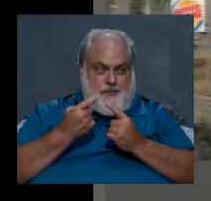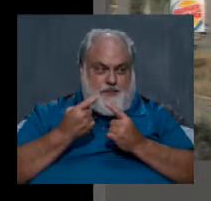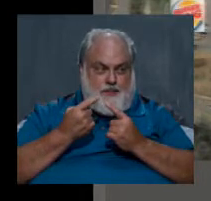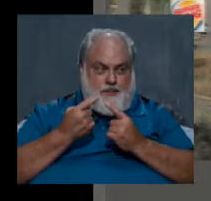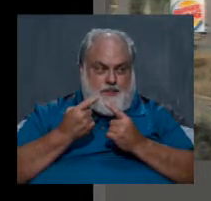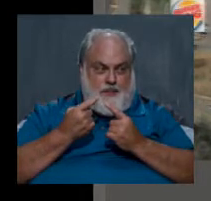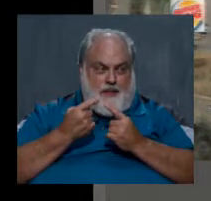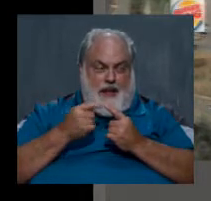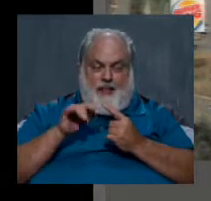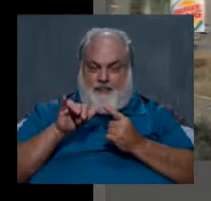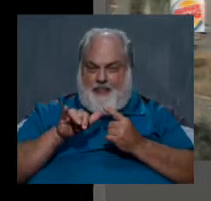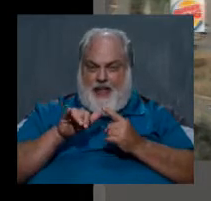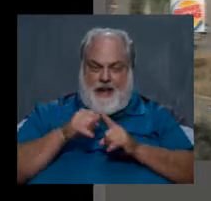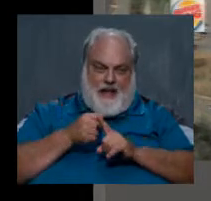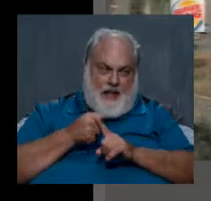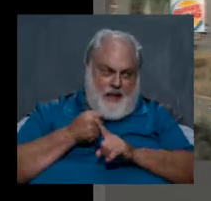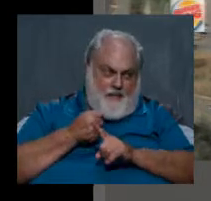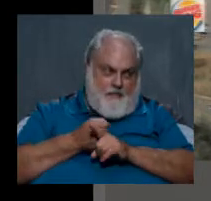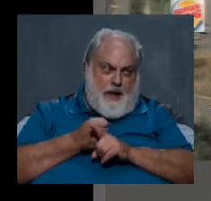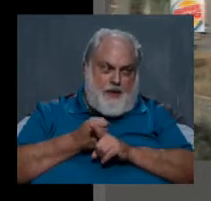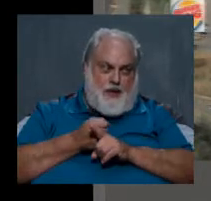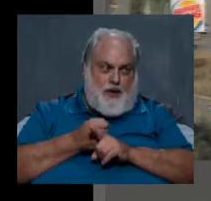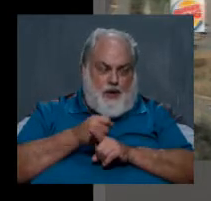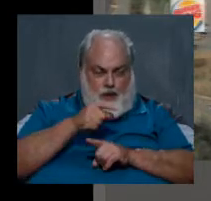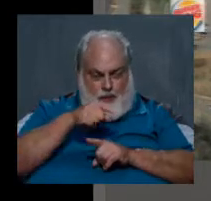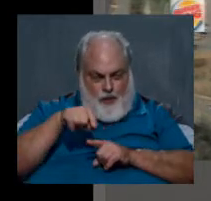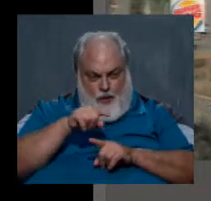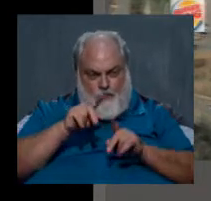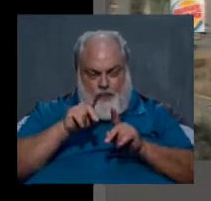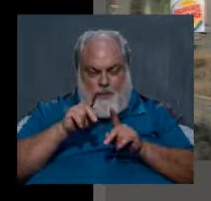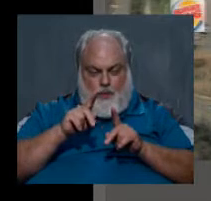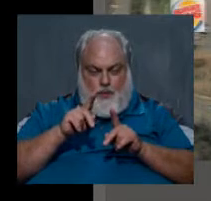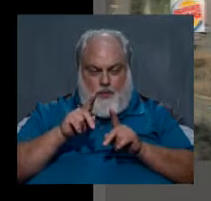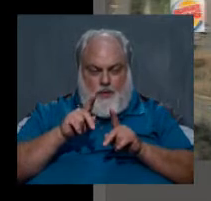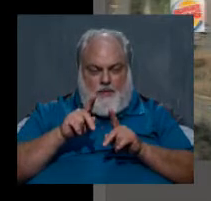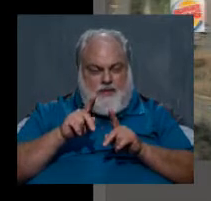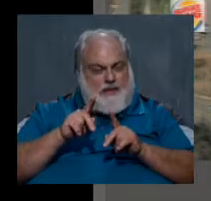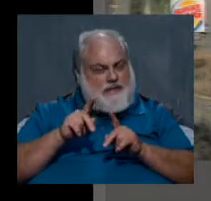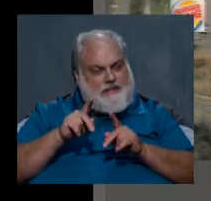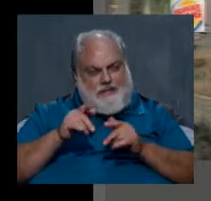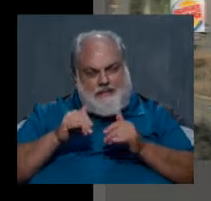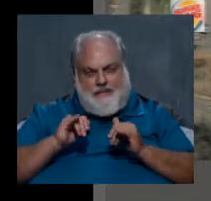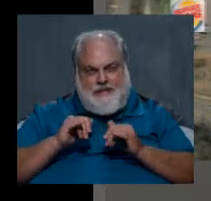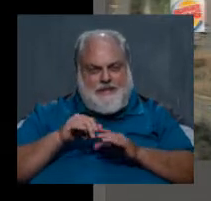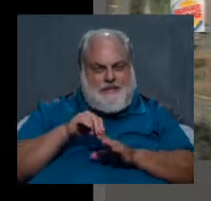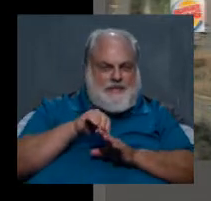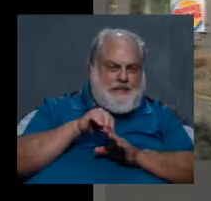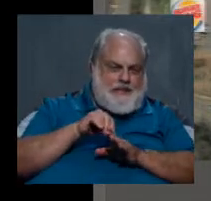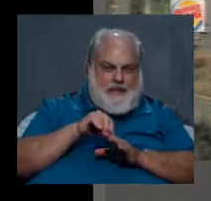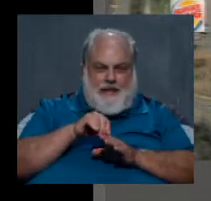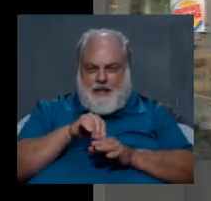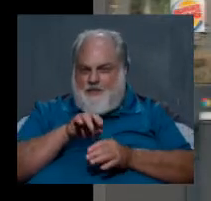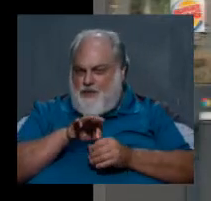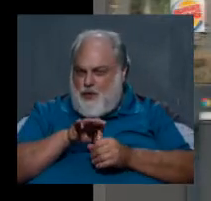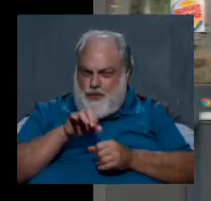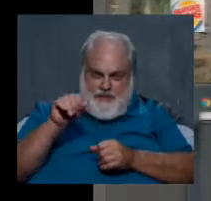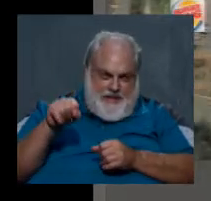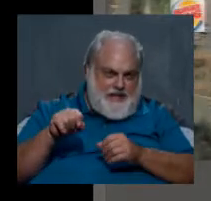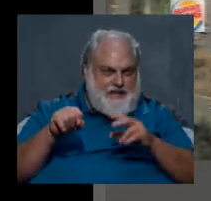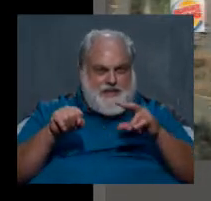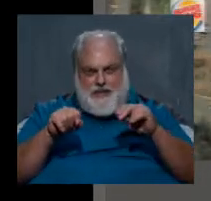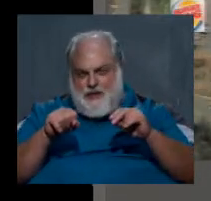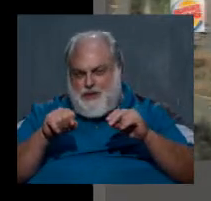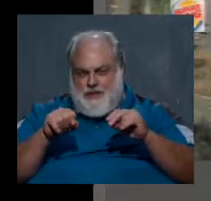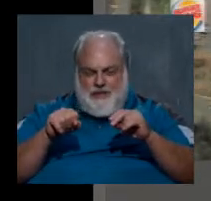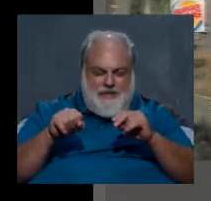you know, the impact to those that are there, those that are coming in. So I'm struggling with this. I haven't decided which way I'm going to vote this evening.